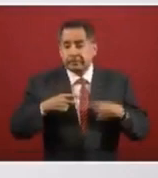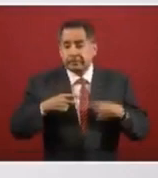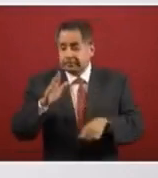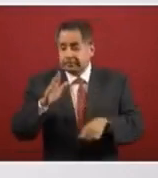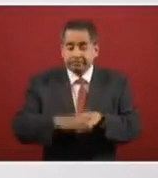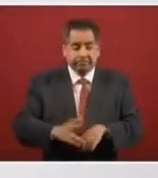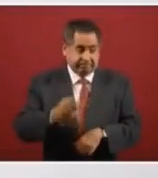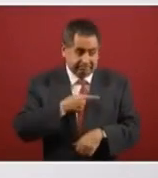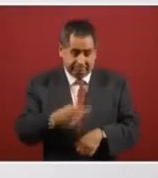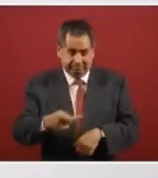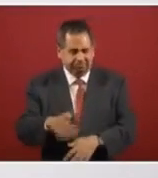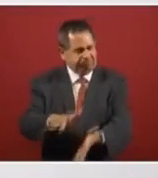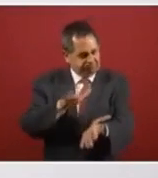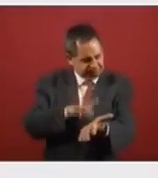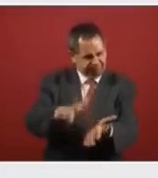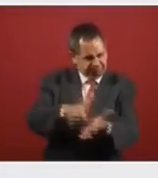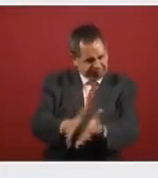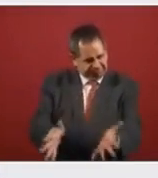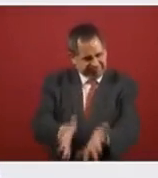people